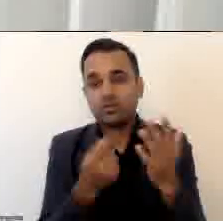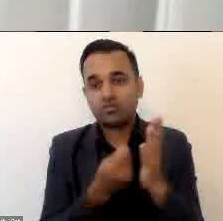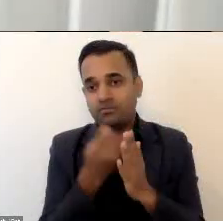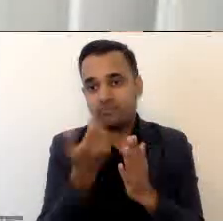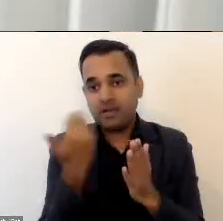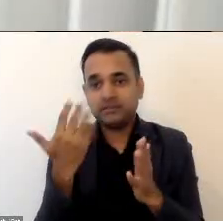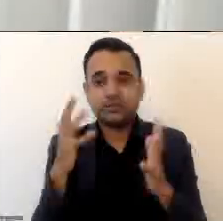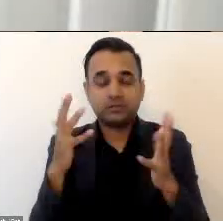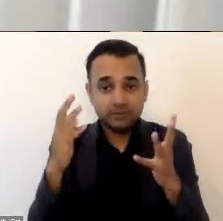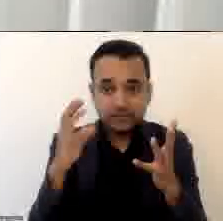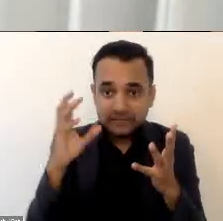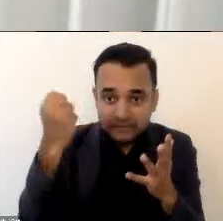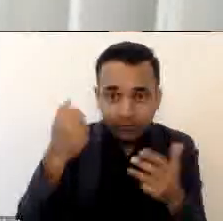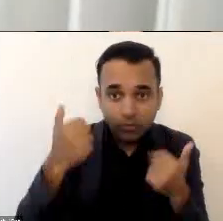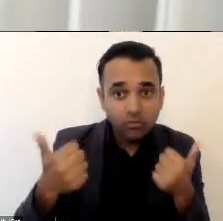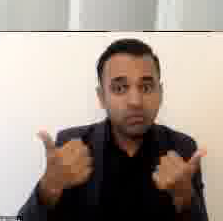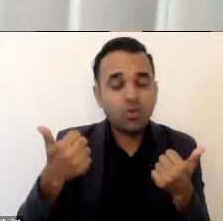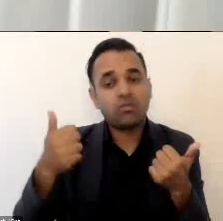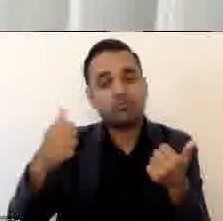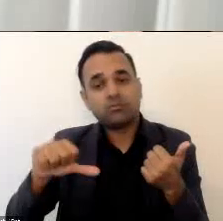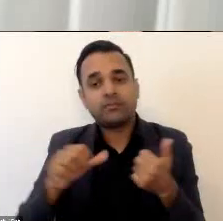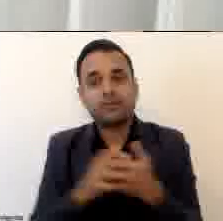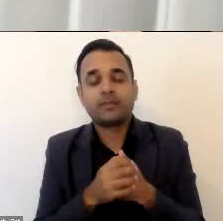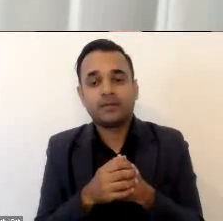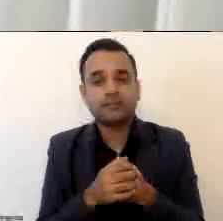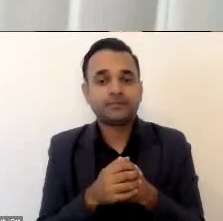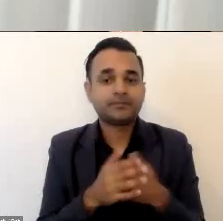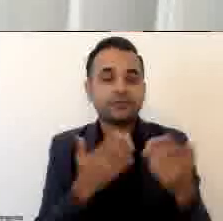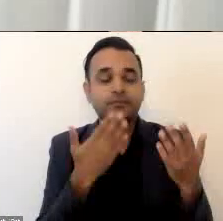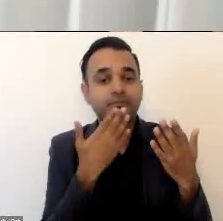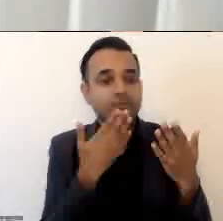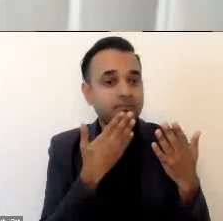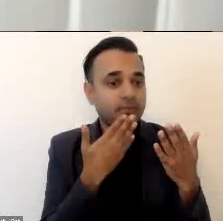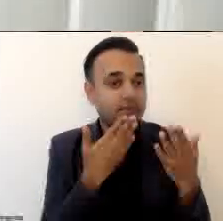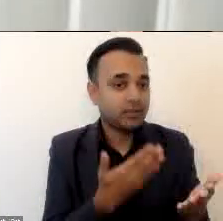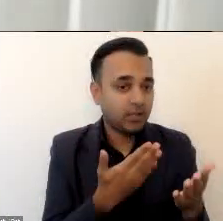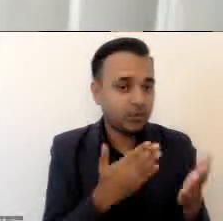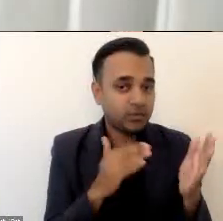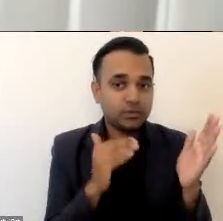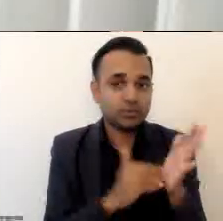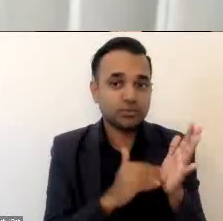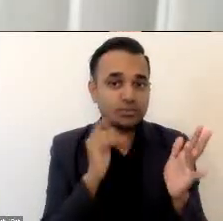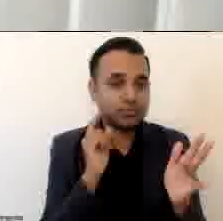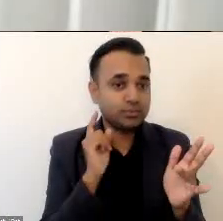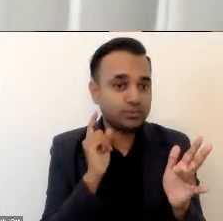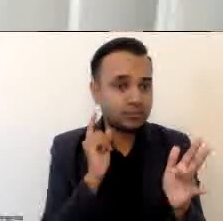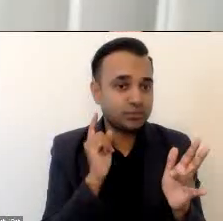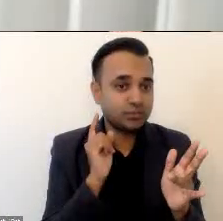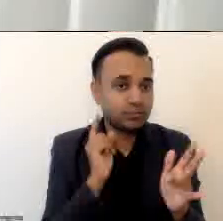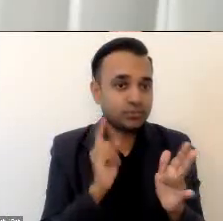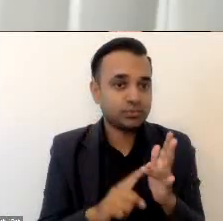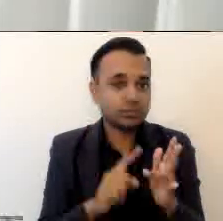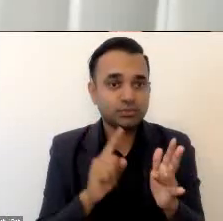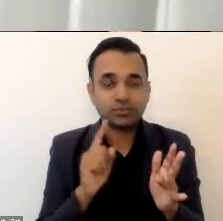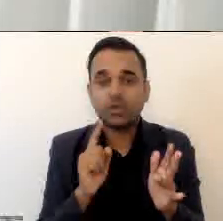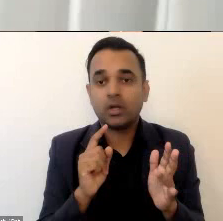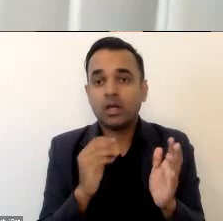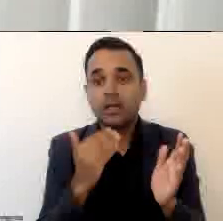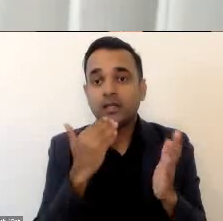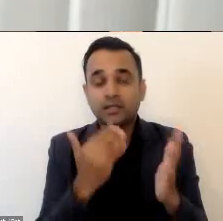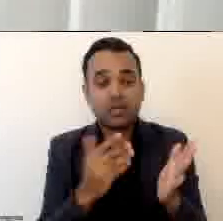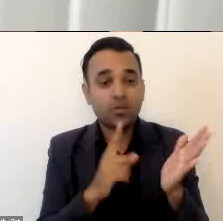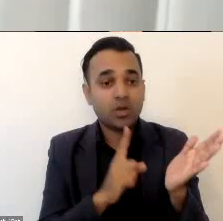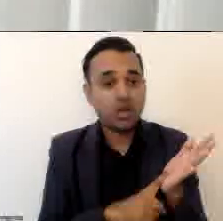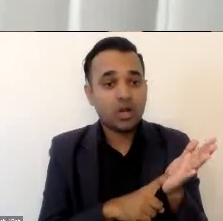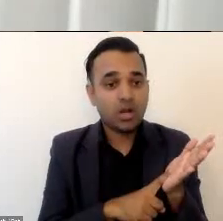I have to acknowledge that we are not as advanced in our research and our work on artificial intelligence and, you know, this entire topic, you know, as much